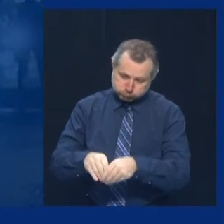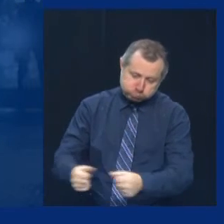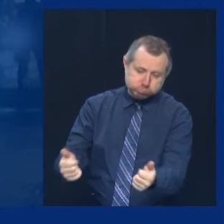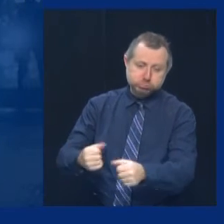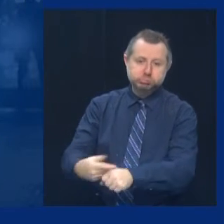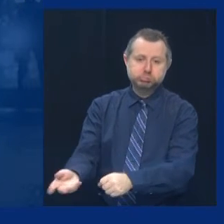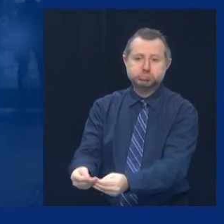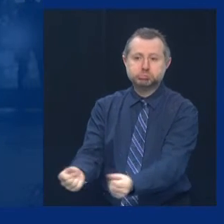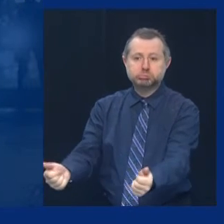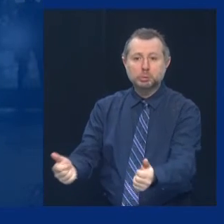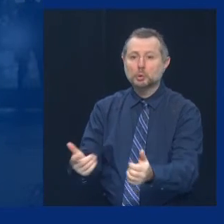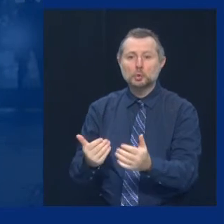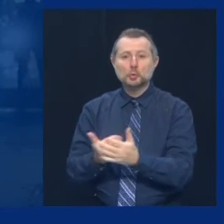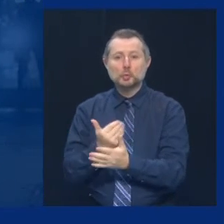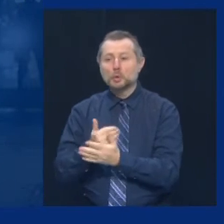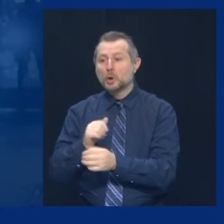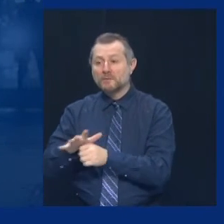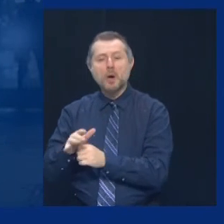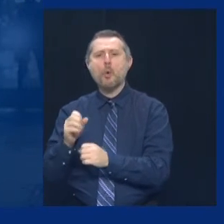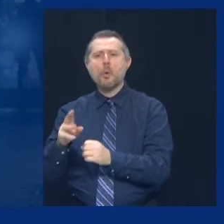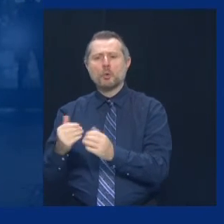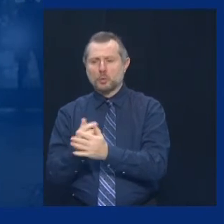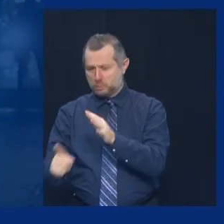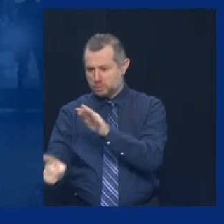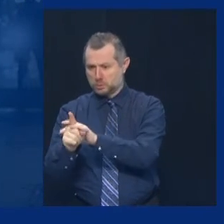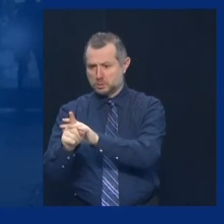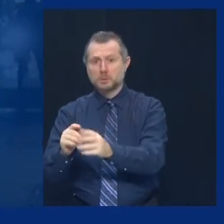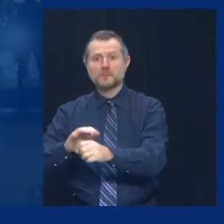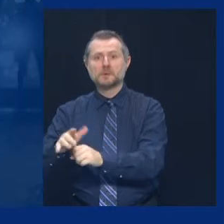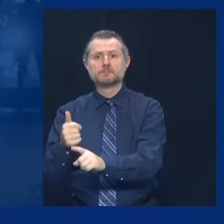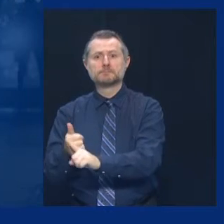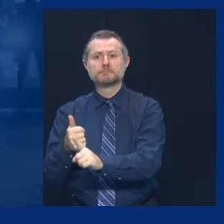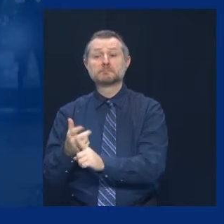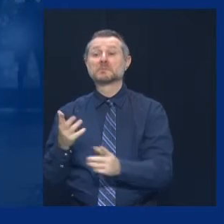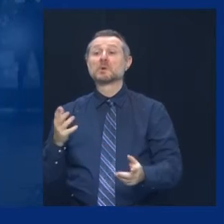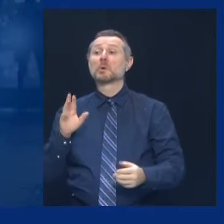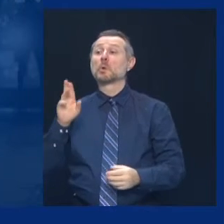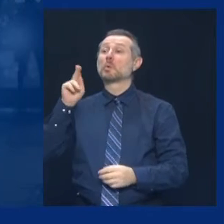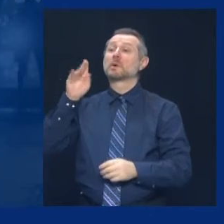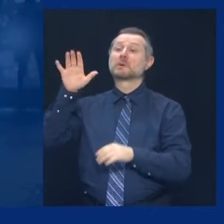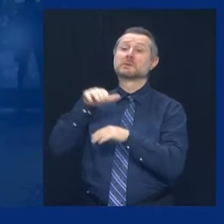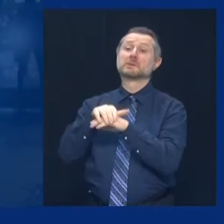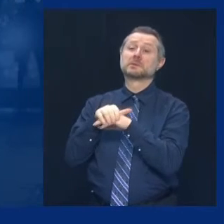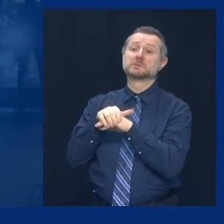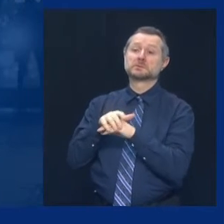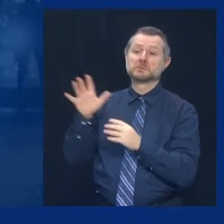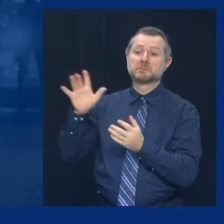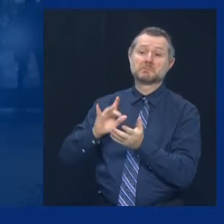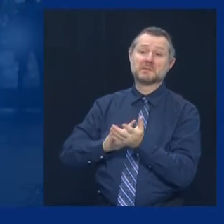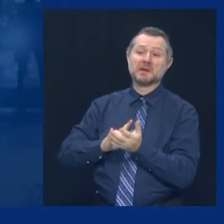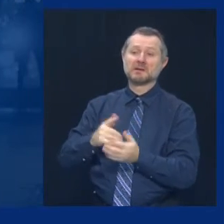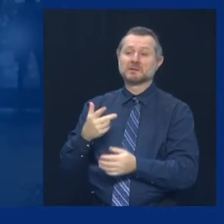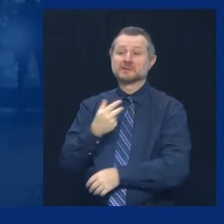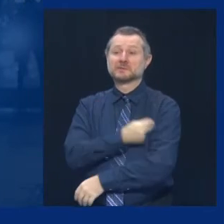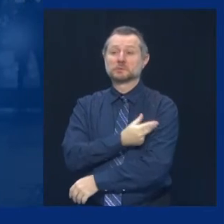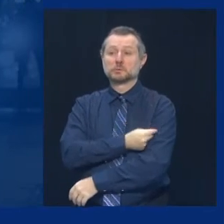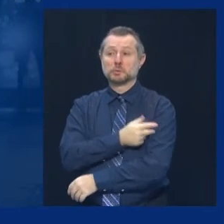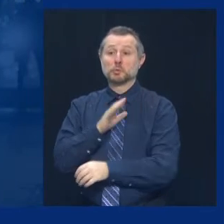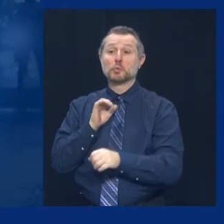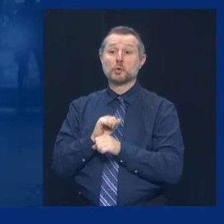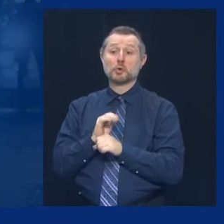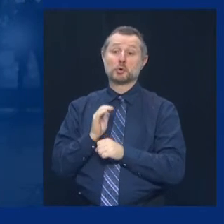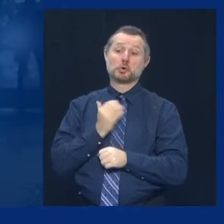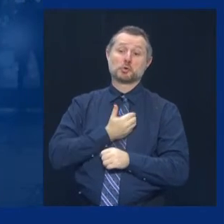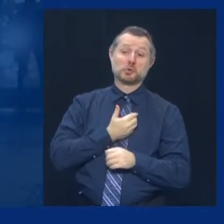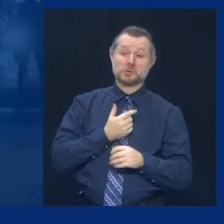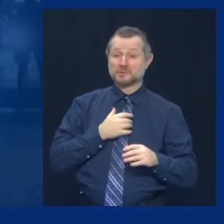the UK medical officer was, "Our working assumption, quote unquote, is that the